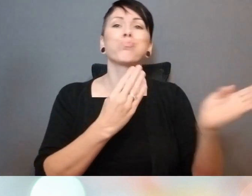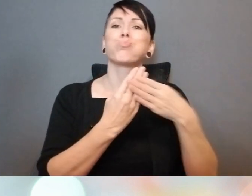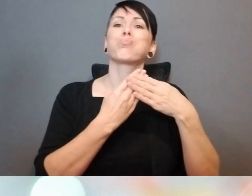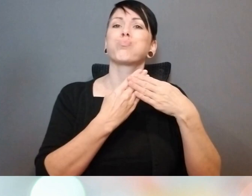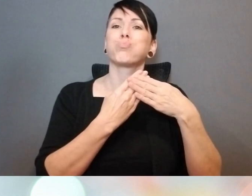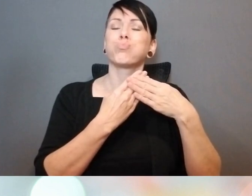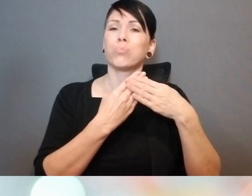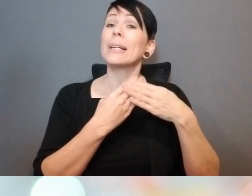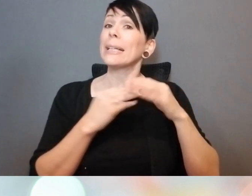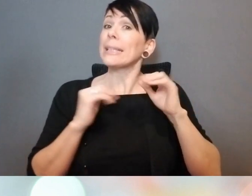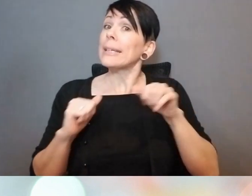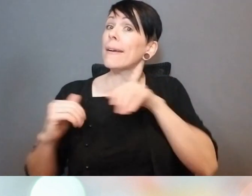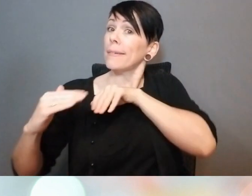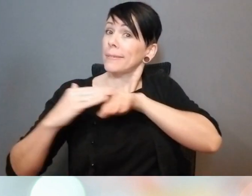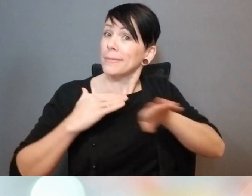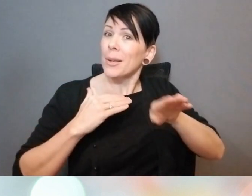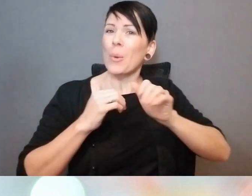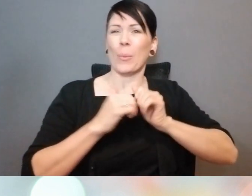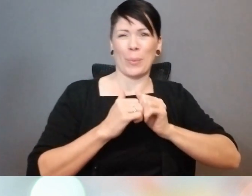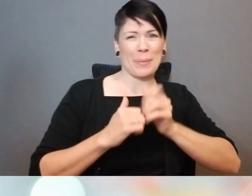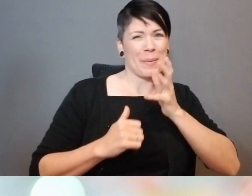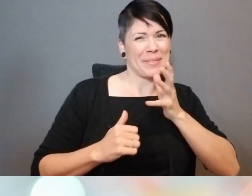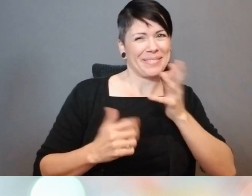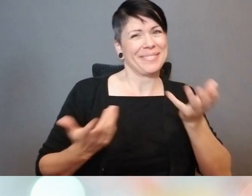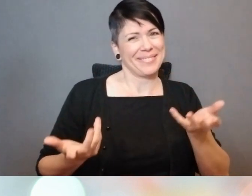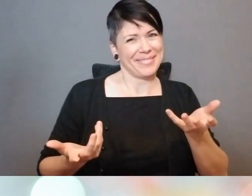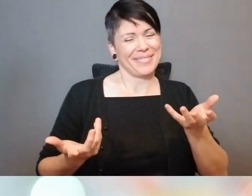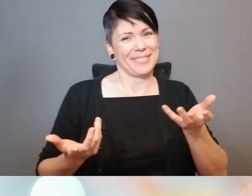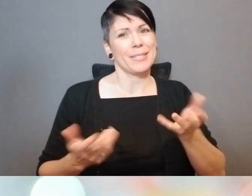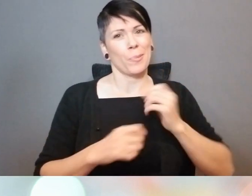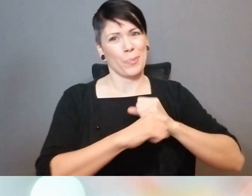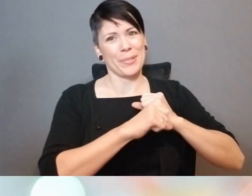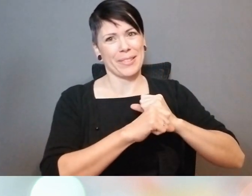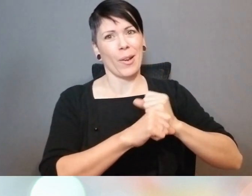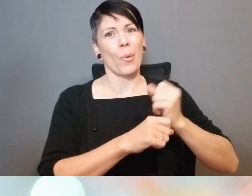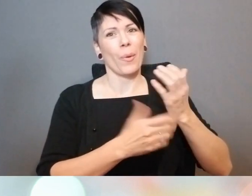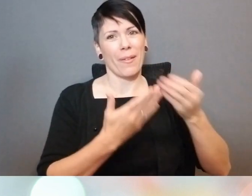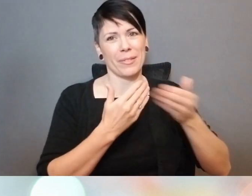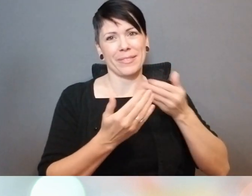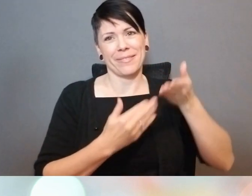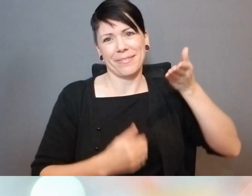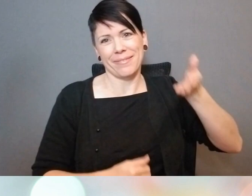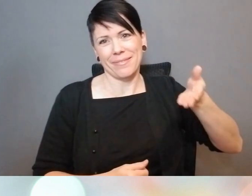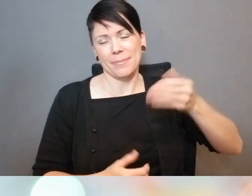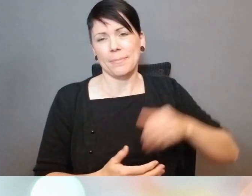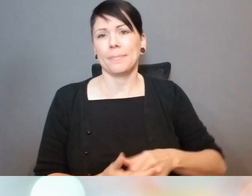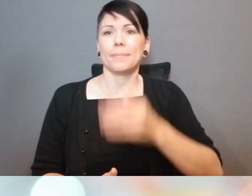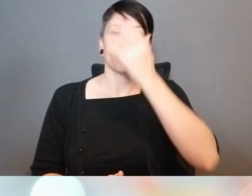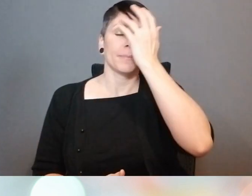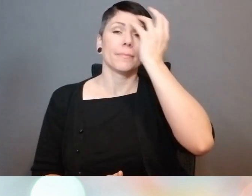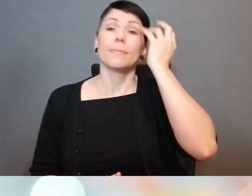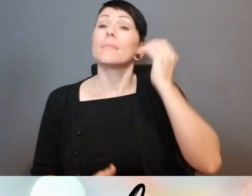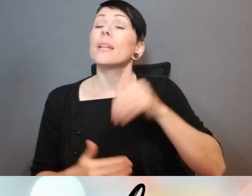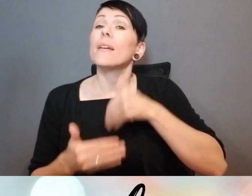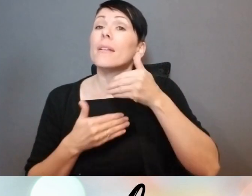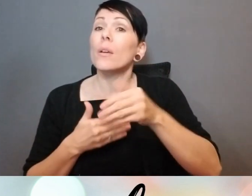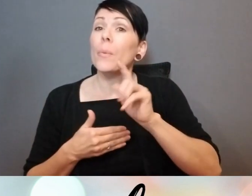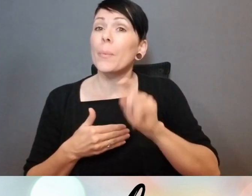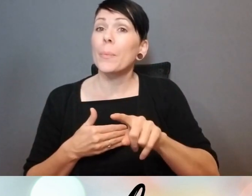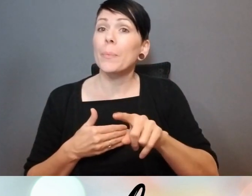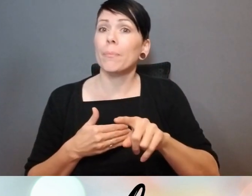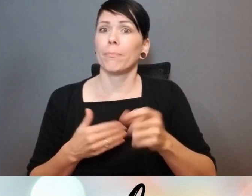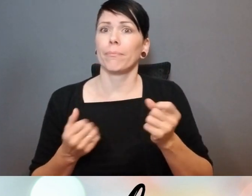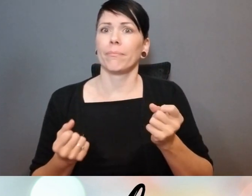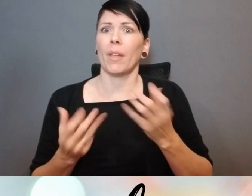So it's still kid-friendly, but the things that we are more protective of are protected. Another good question to ask yourself is, how